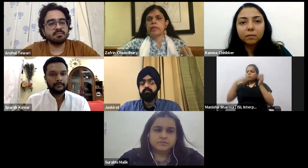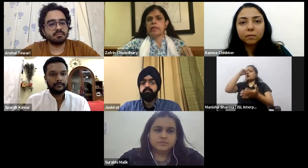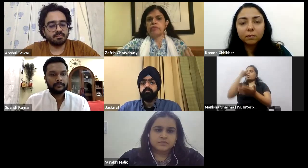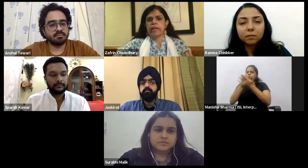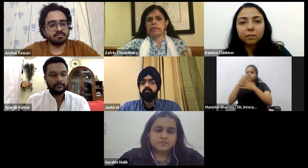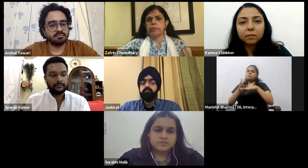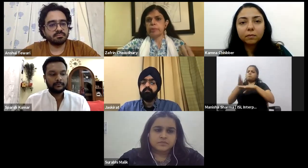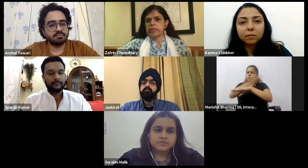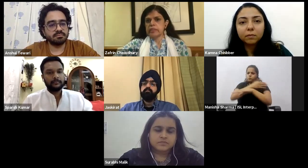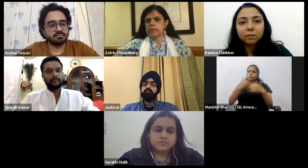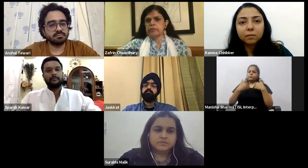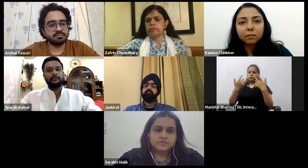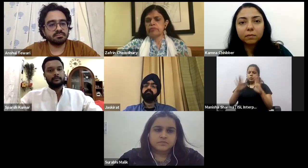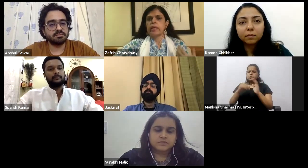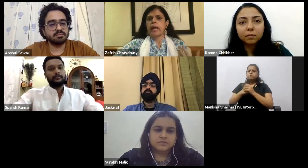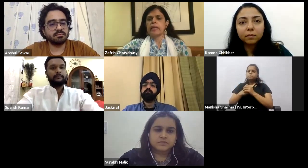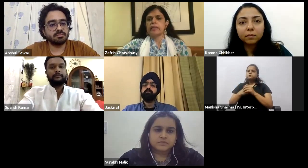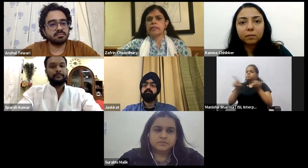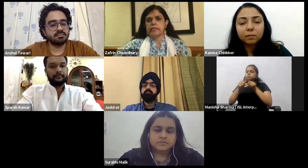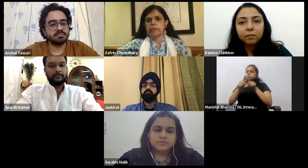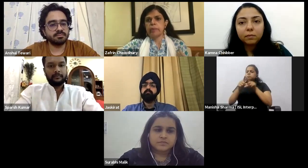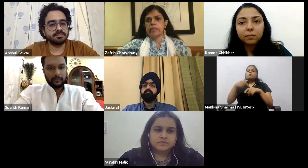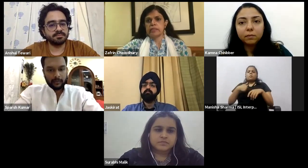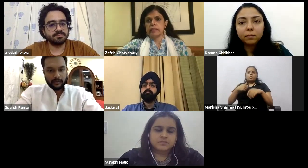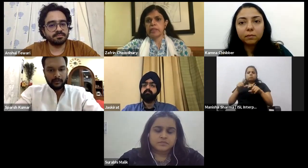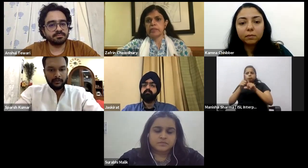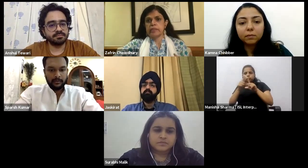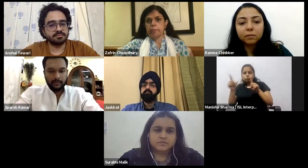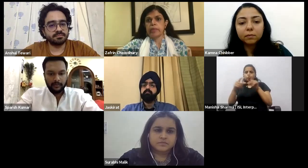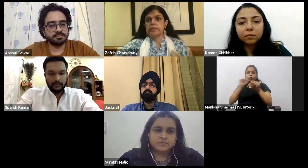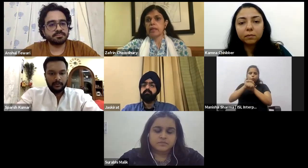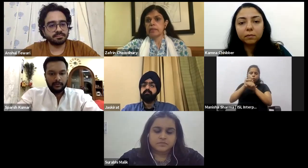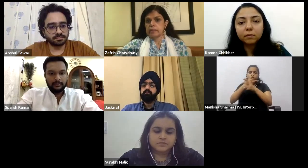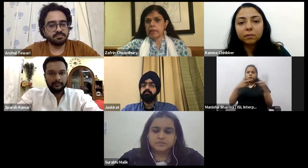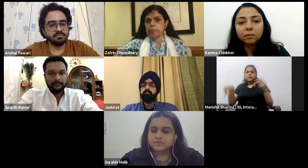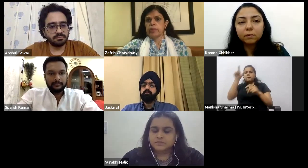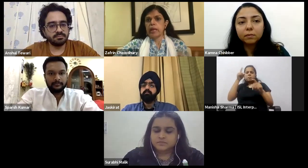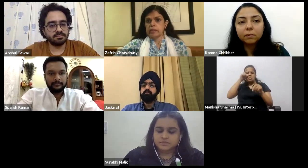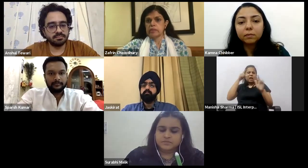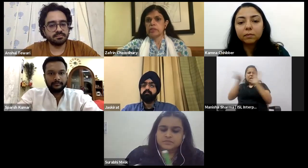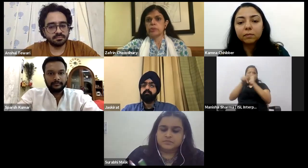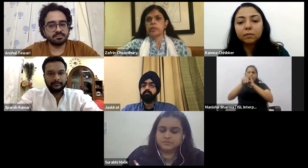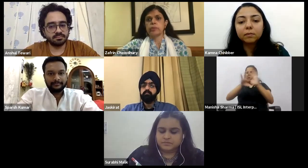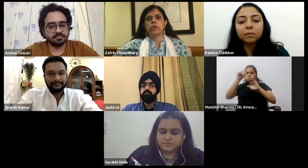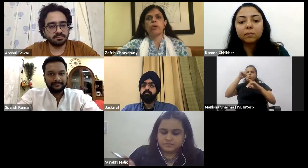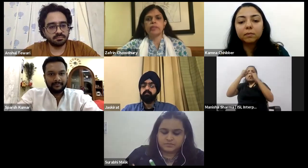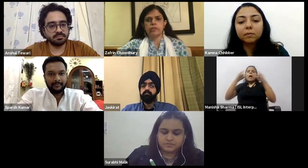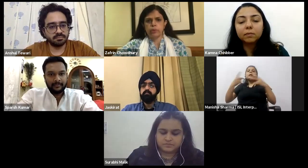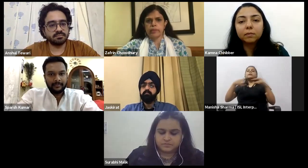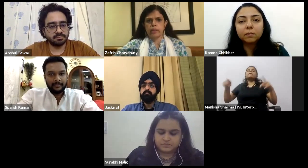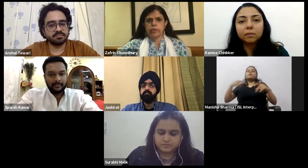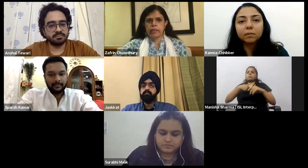on, and in fact, the preparations for a anti-stigma and discrimination campaign started in April,